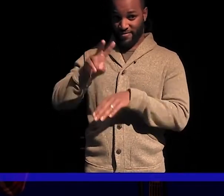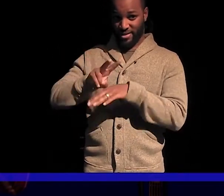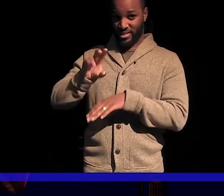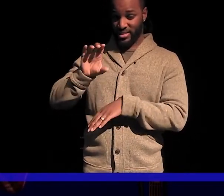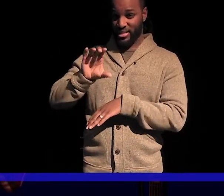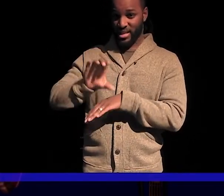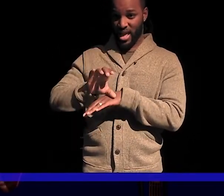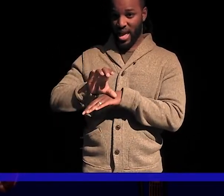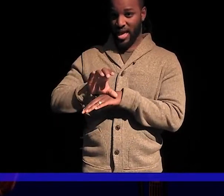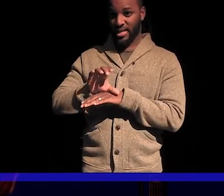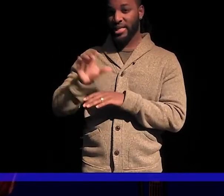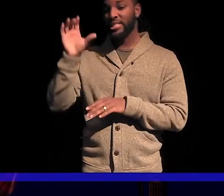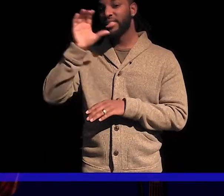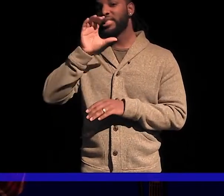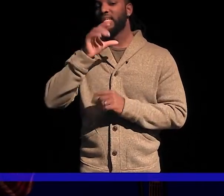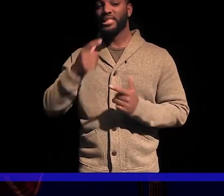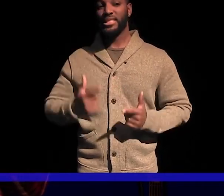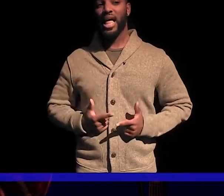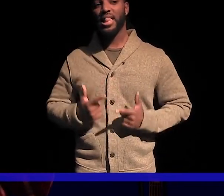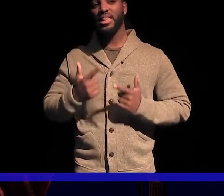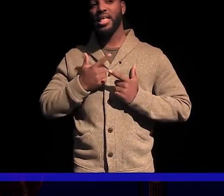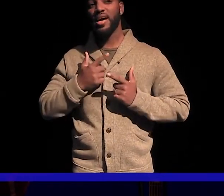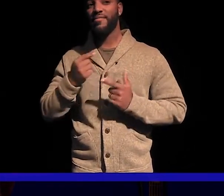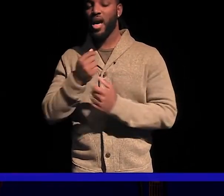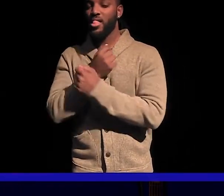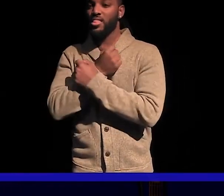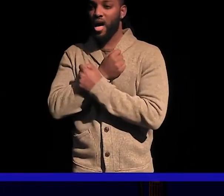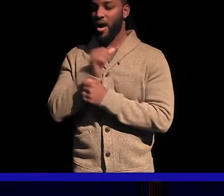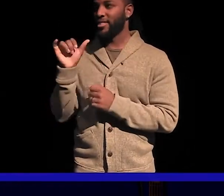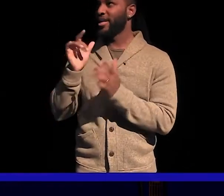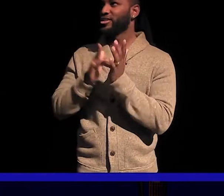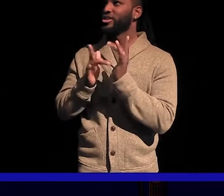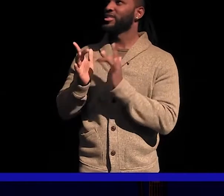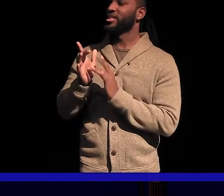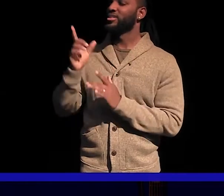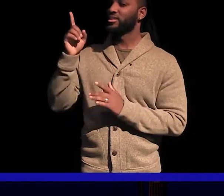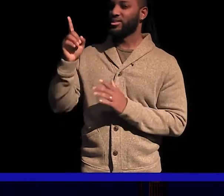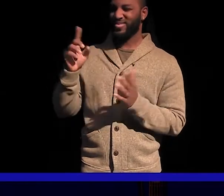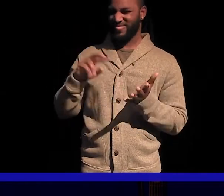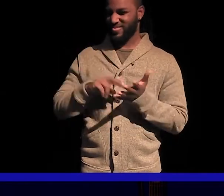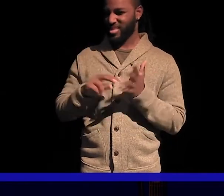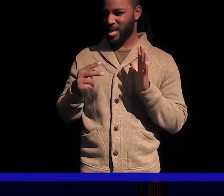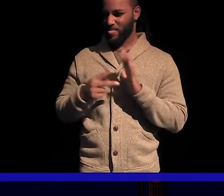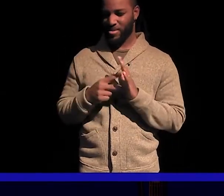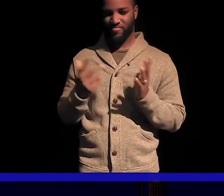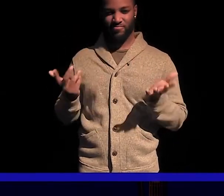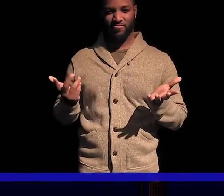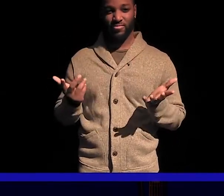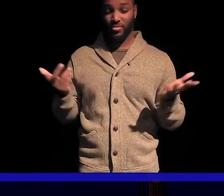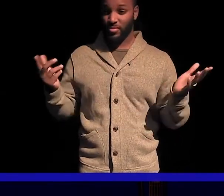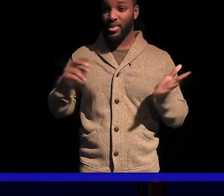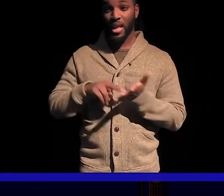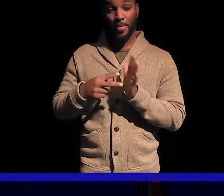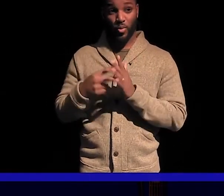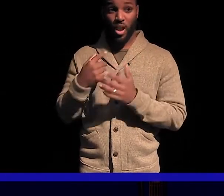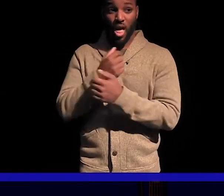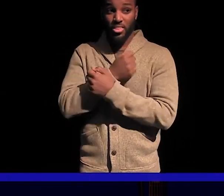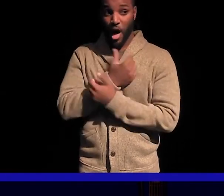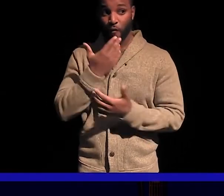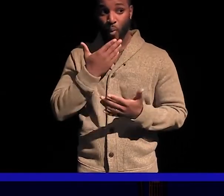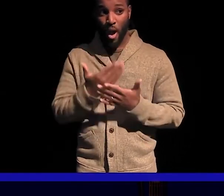Cincinnati seek to live and love like Jesus. What does that mean? Well, it means we're going to love